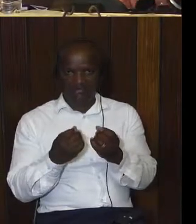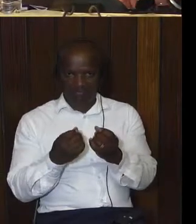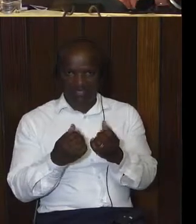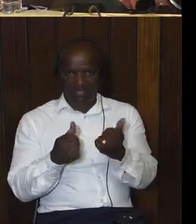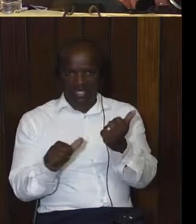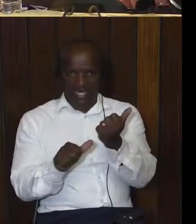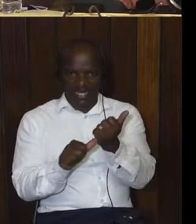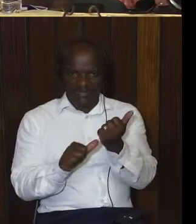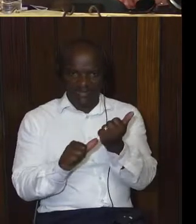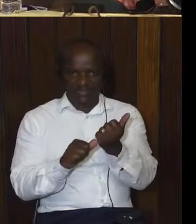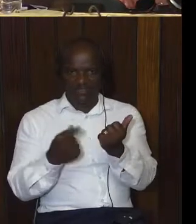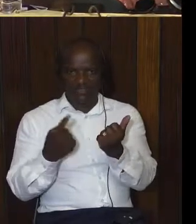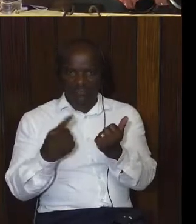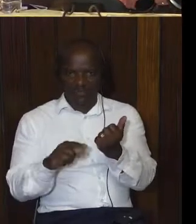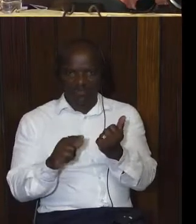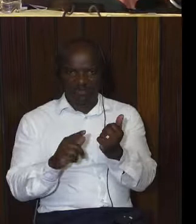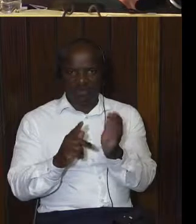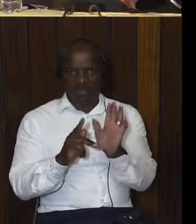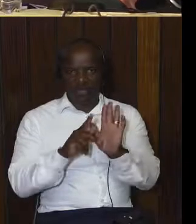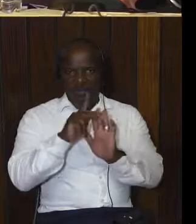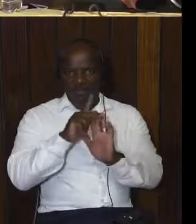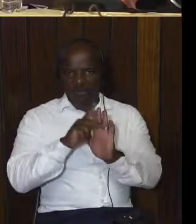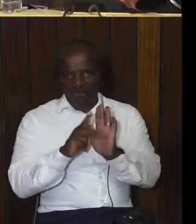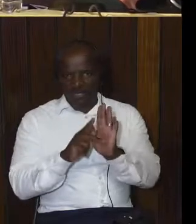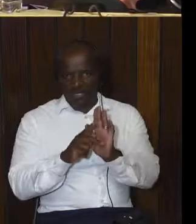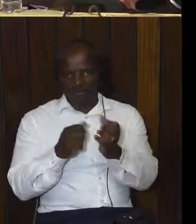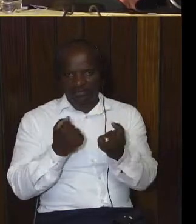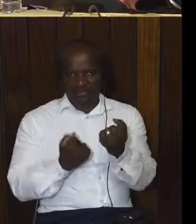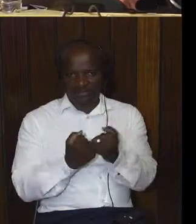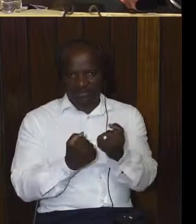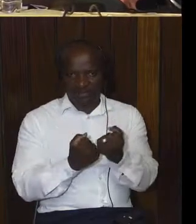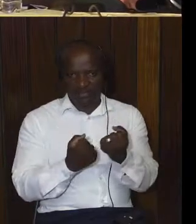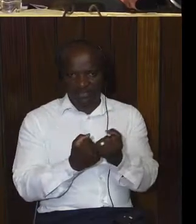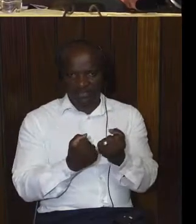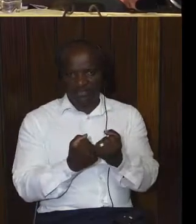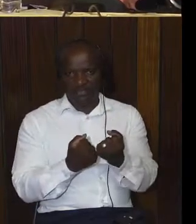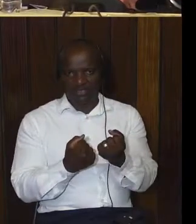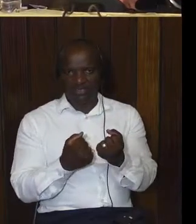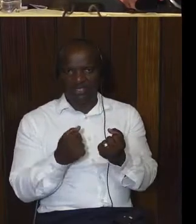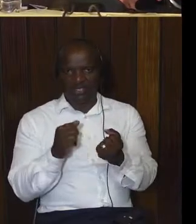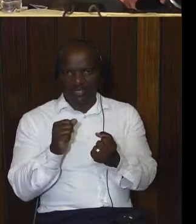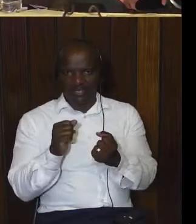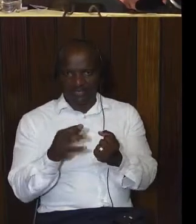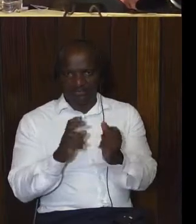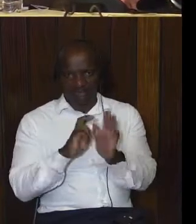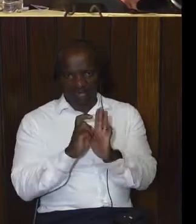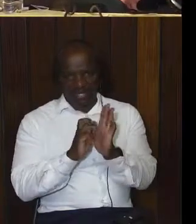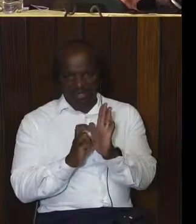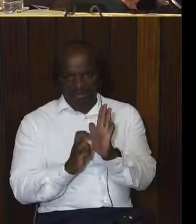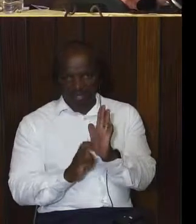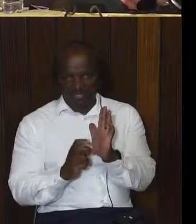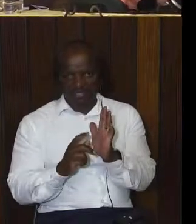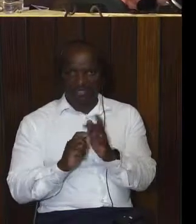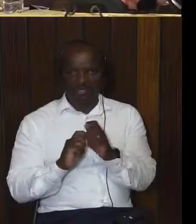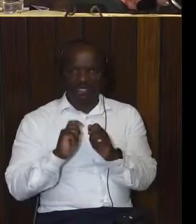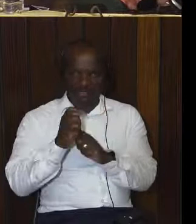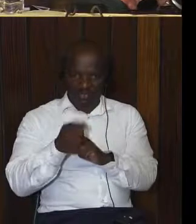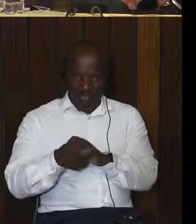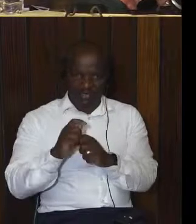overall program support, but we only get cost recovery on the elements where we've had to spend money on